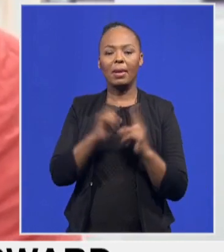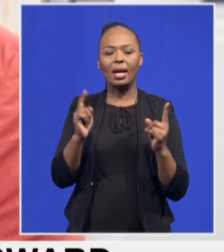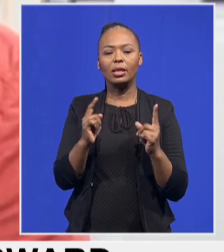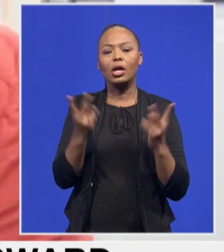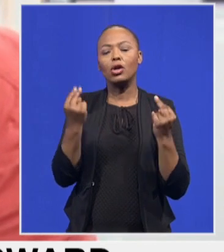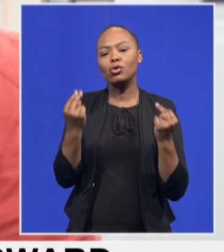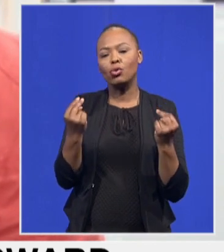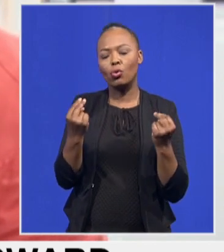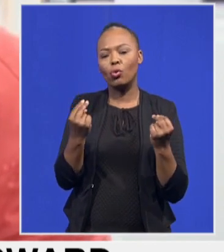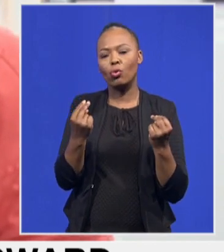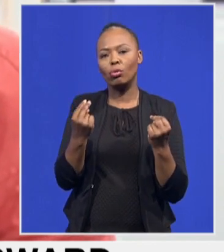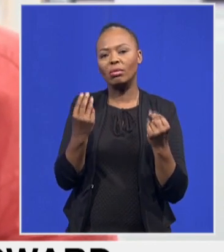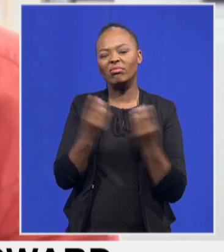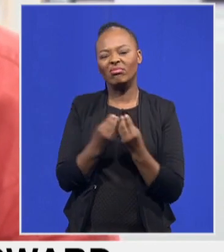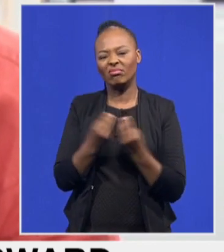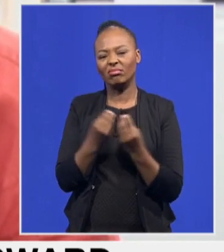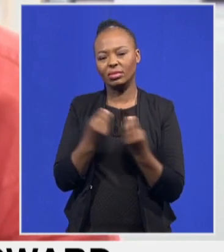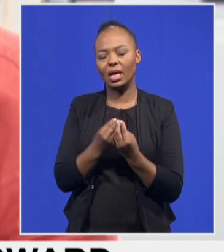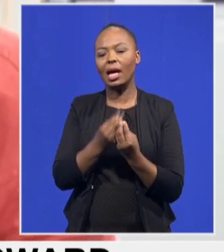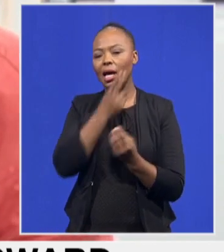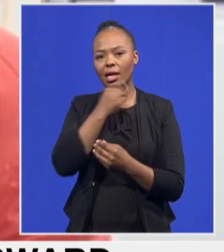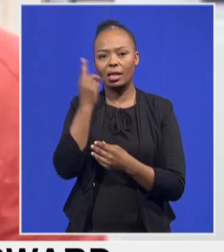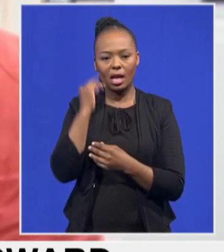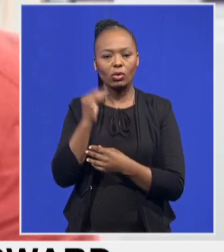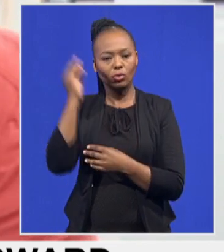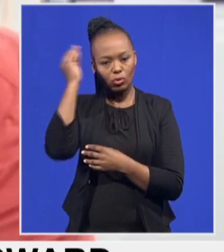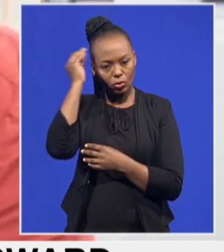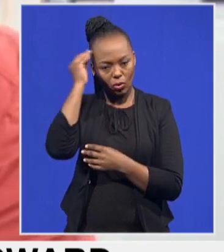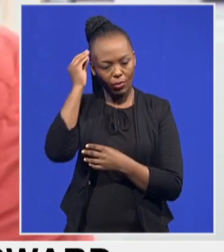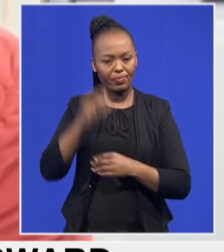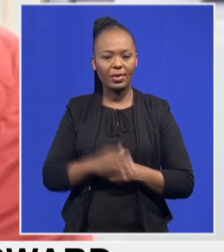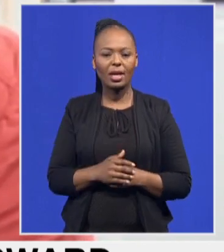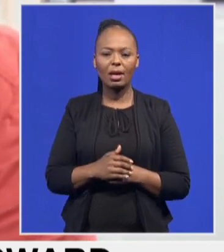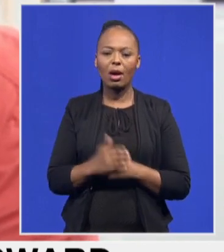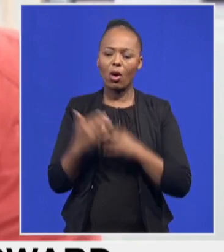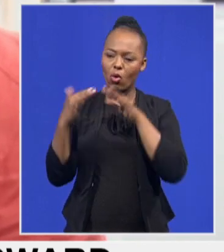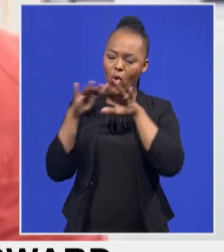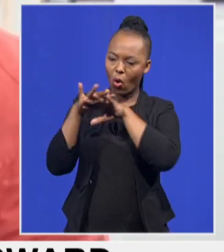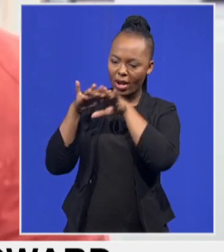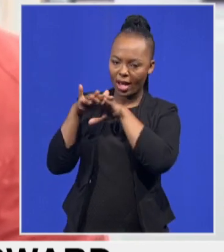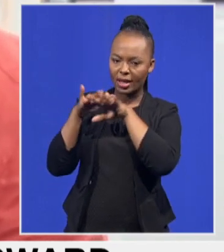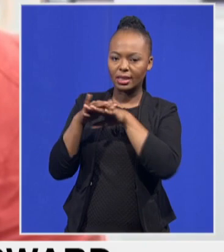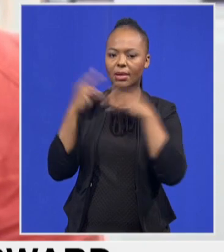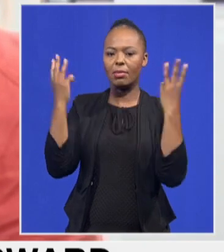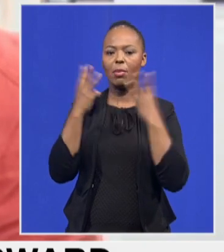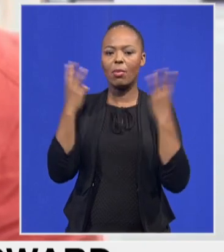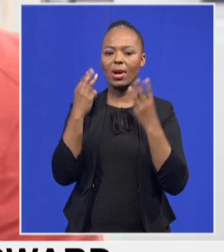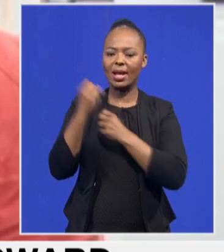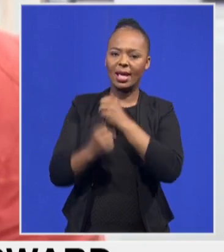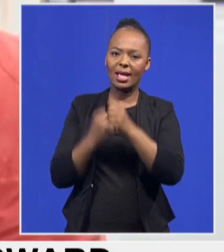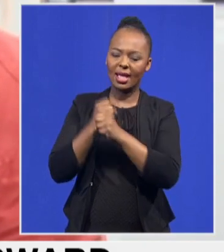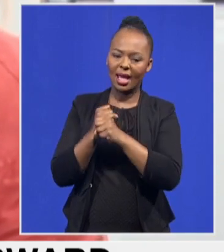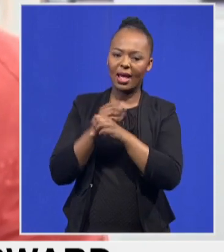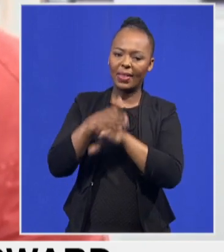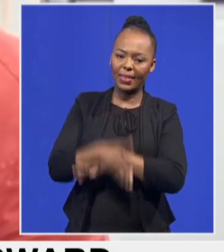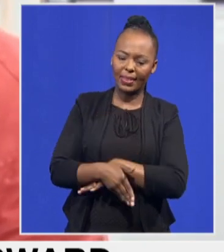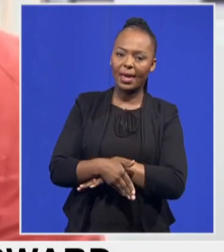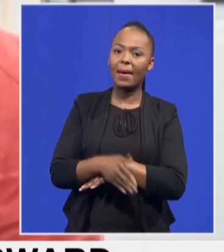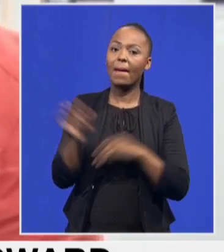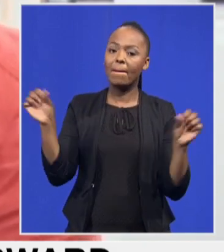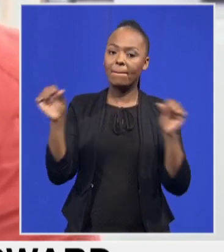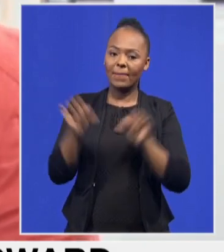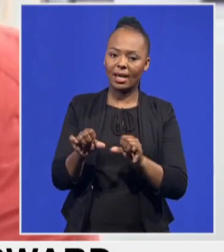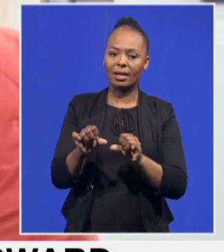establishments, reconnect with people that we have seen for years. And it's great to be back at Indaba